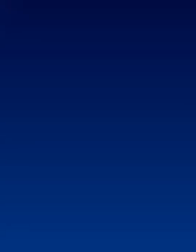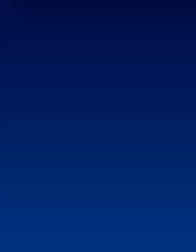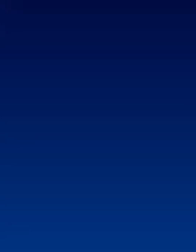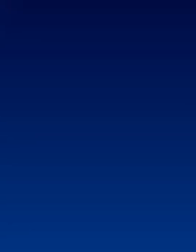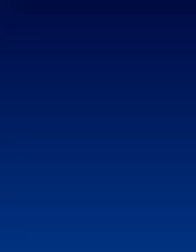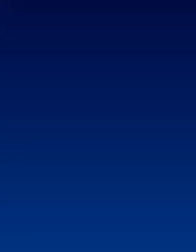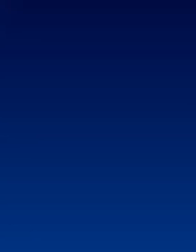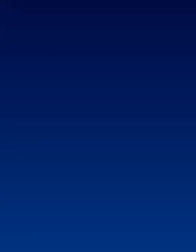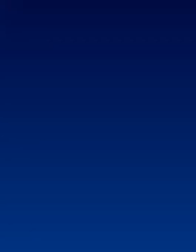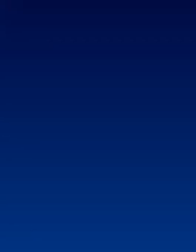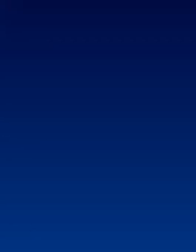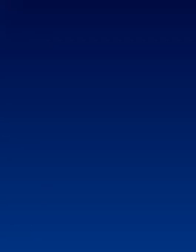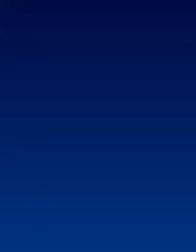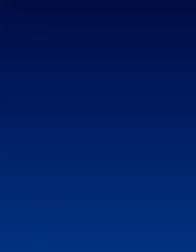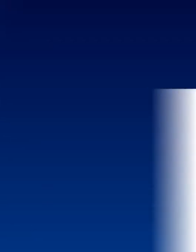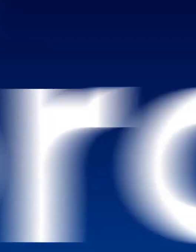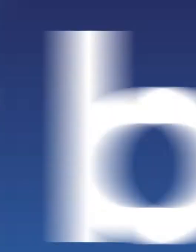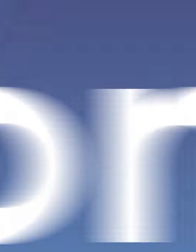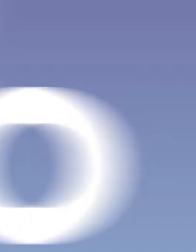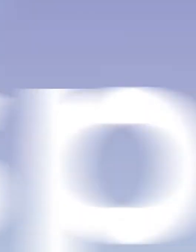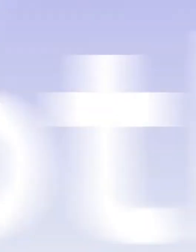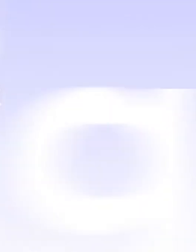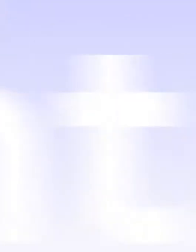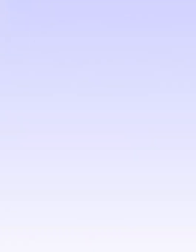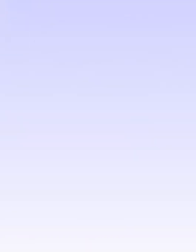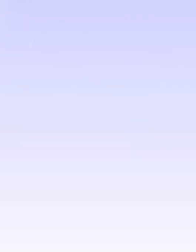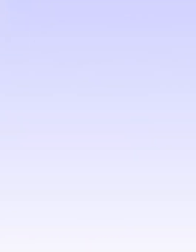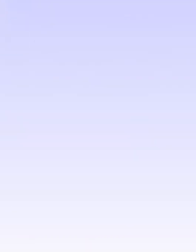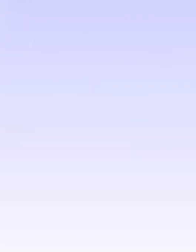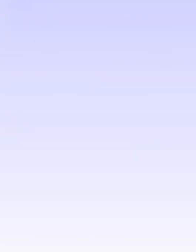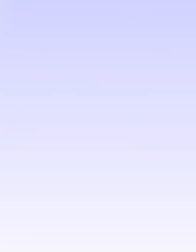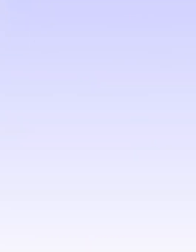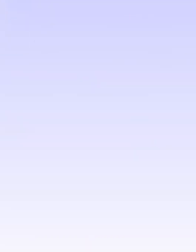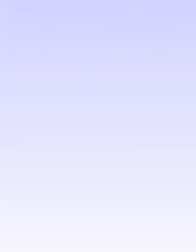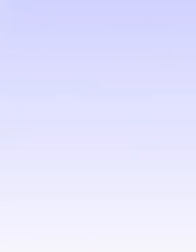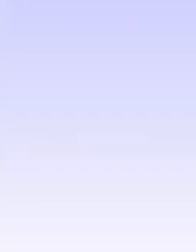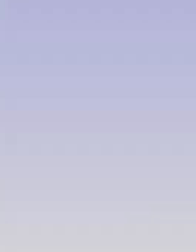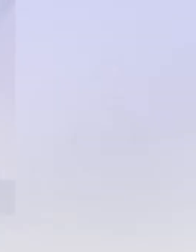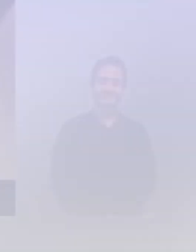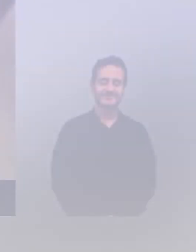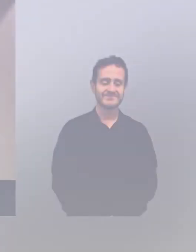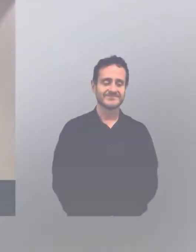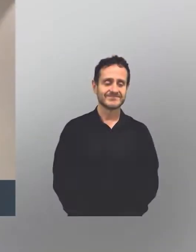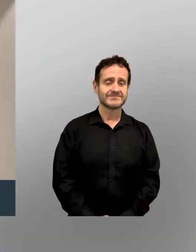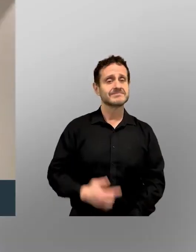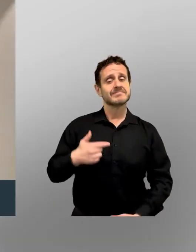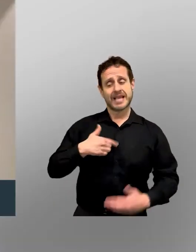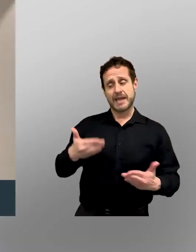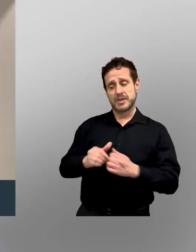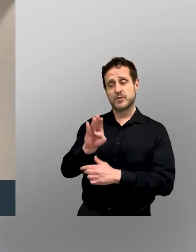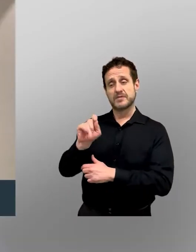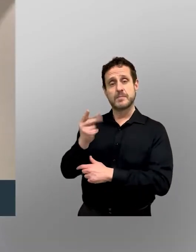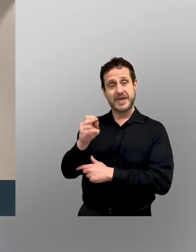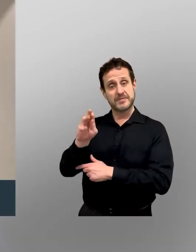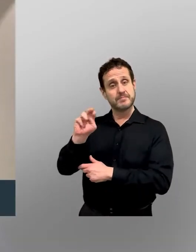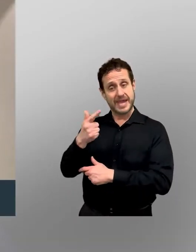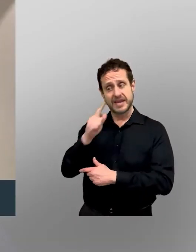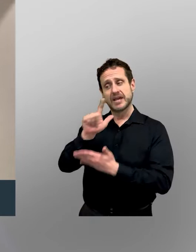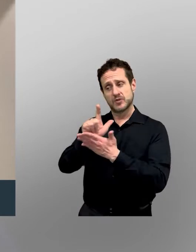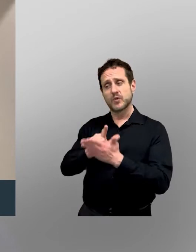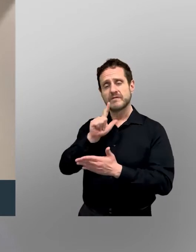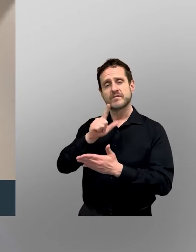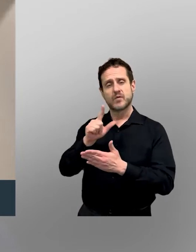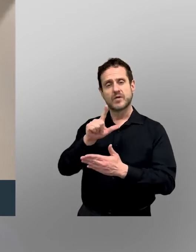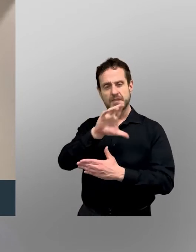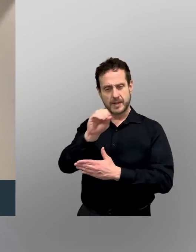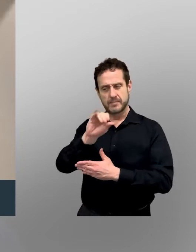Title: Pro Bono Spotlight. Logo for Jones Day. Rachel Shapiro, Equip for Equality attorney. I'm here with Beth Manning, an